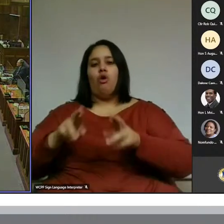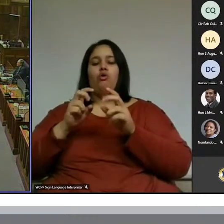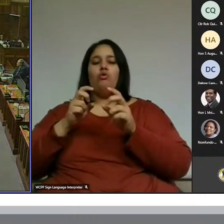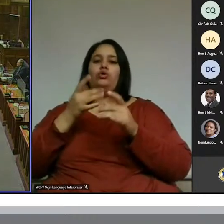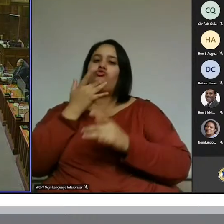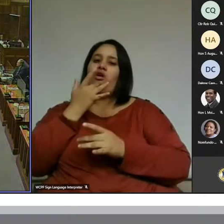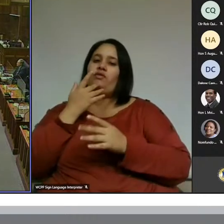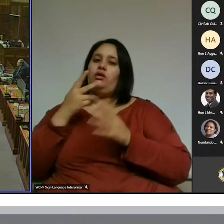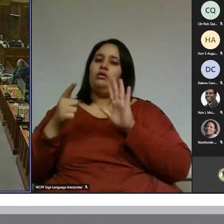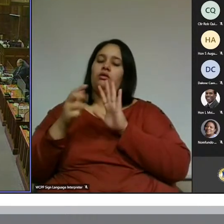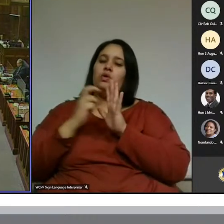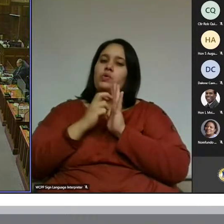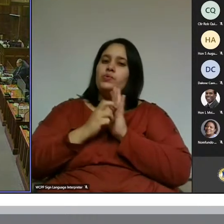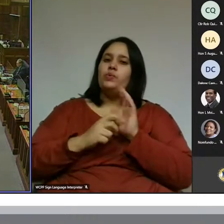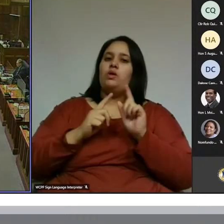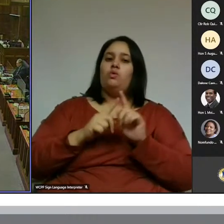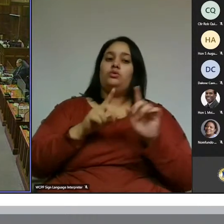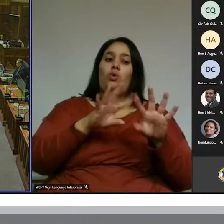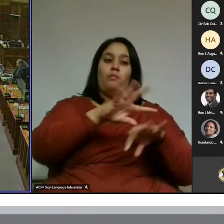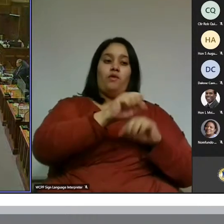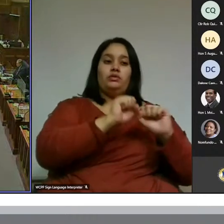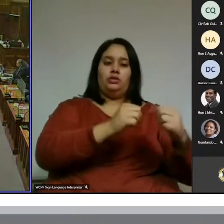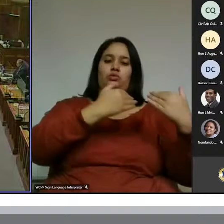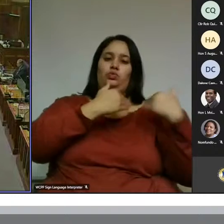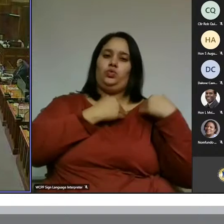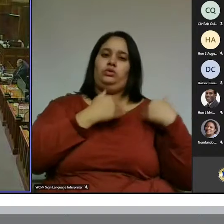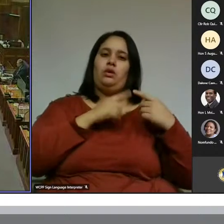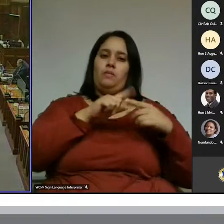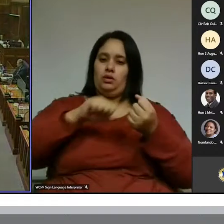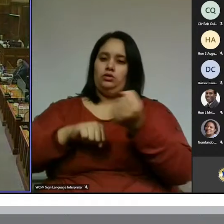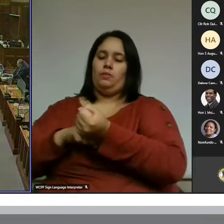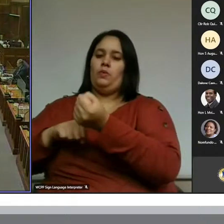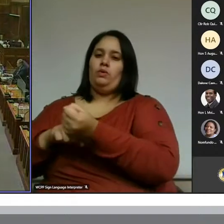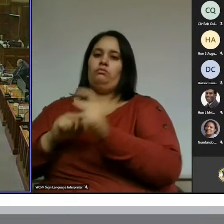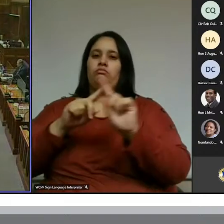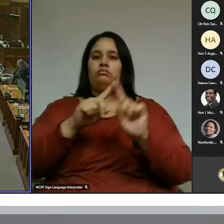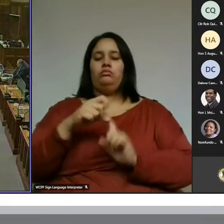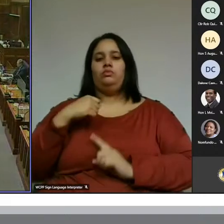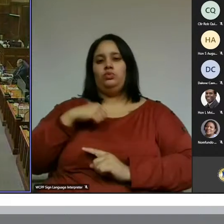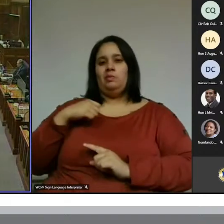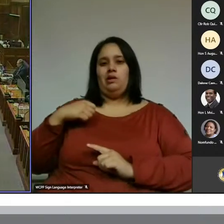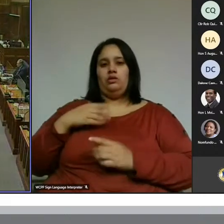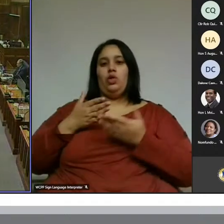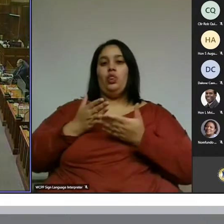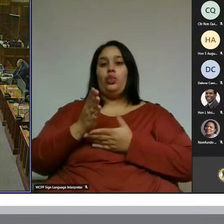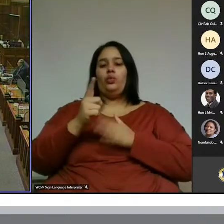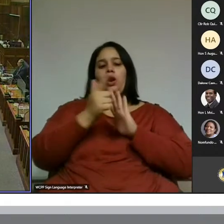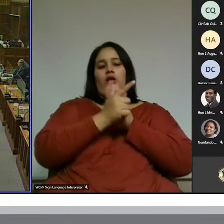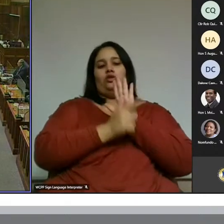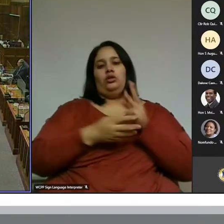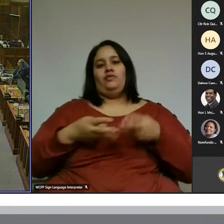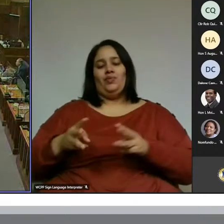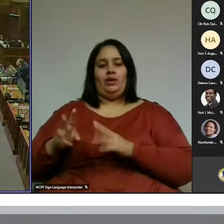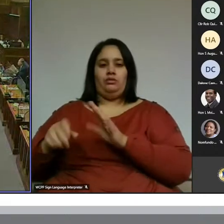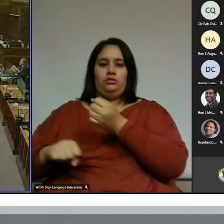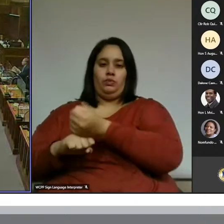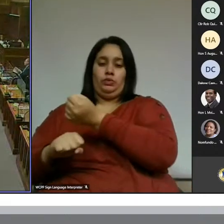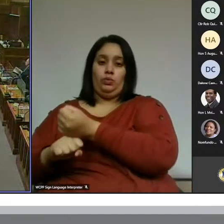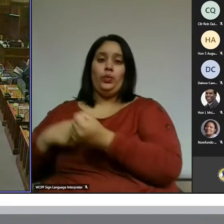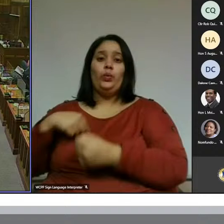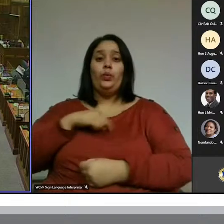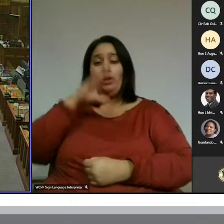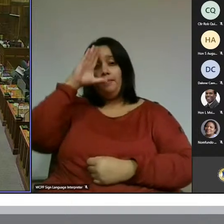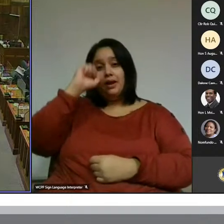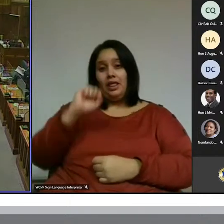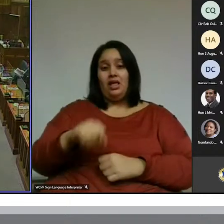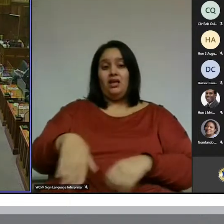duty of the province to support municipalities by legislative measures. That we believe that the